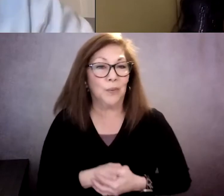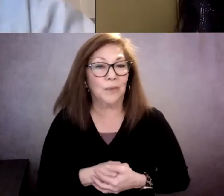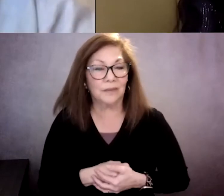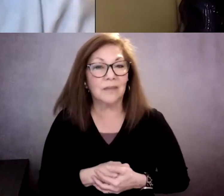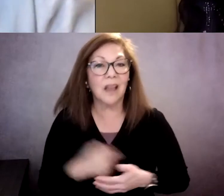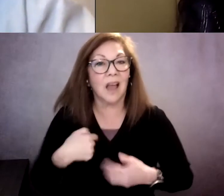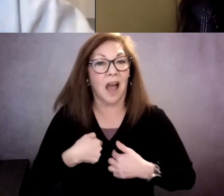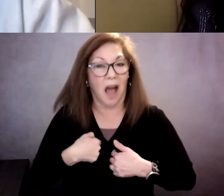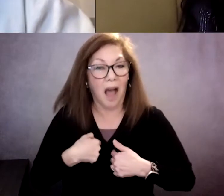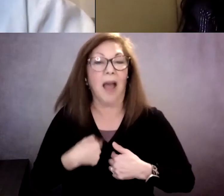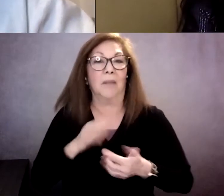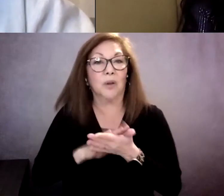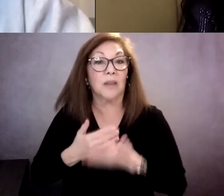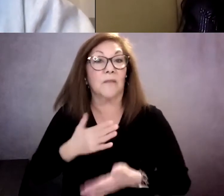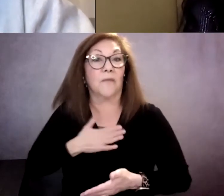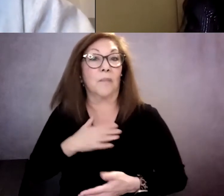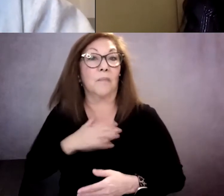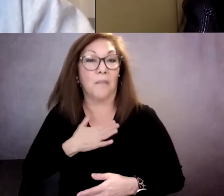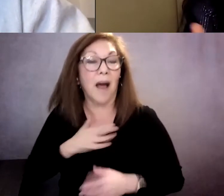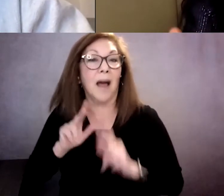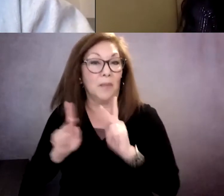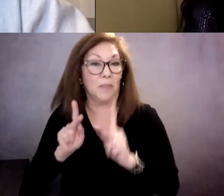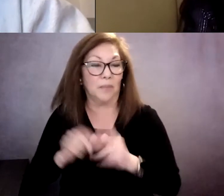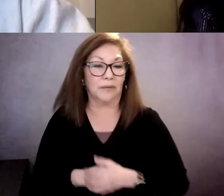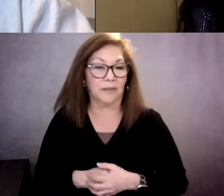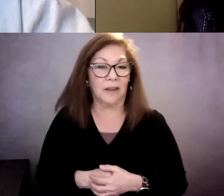I'm cooking for my people. Exactly.